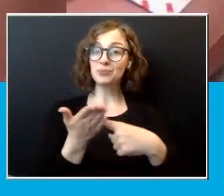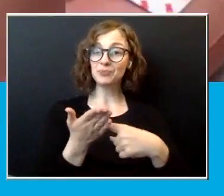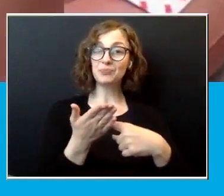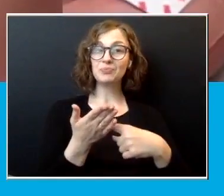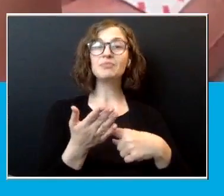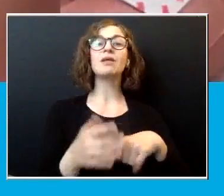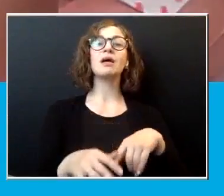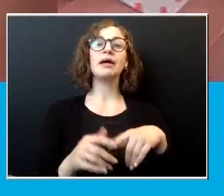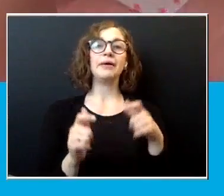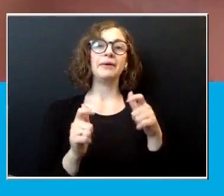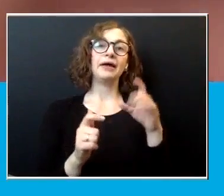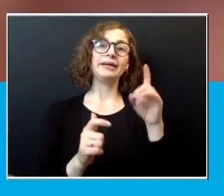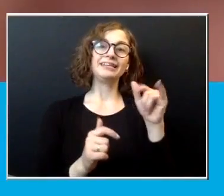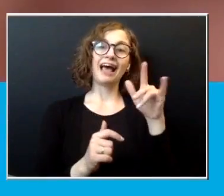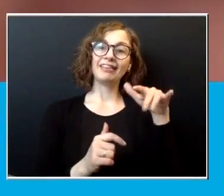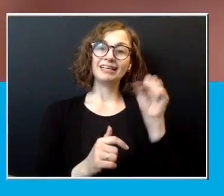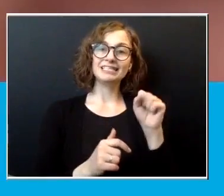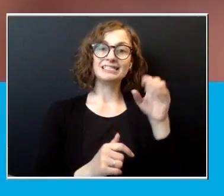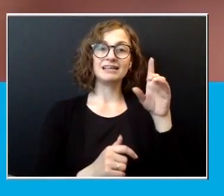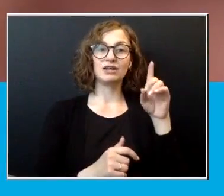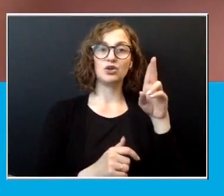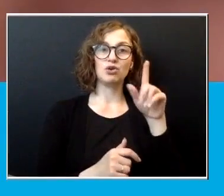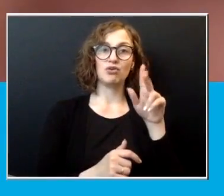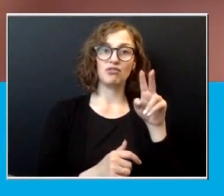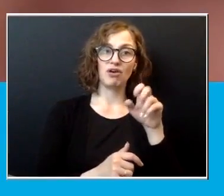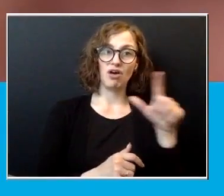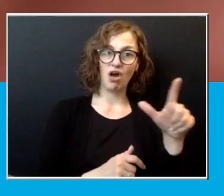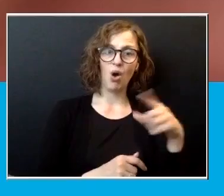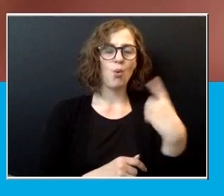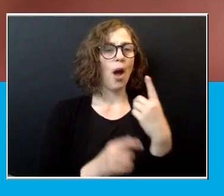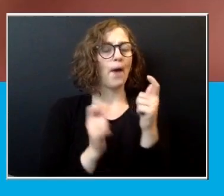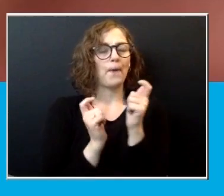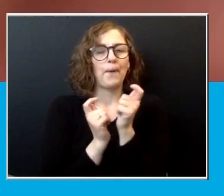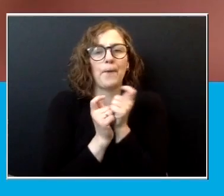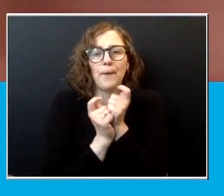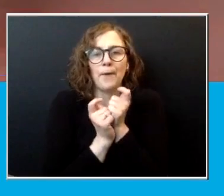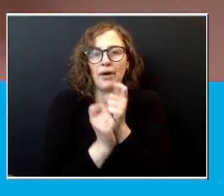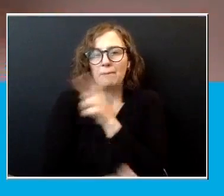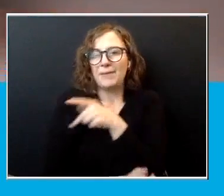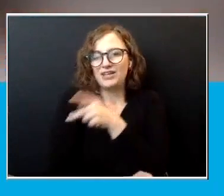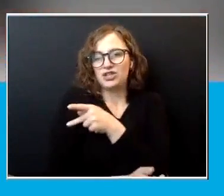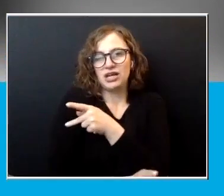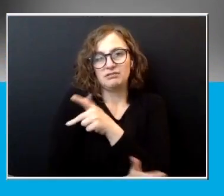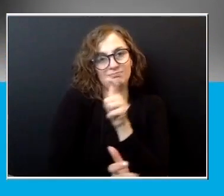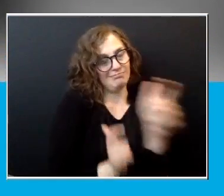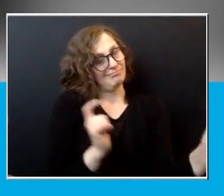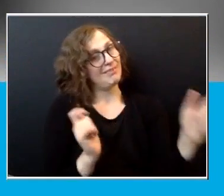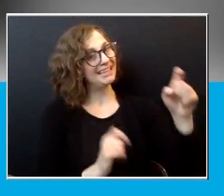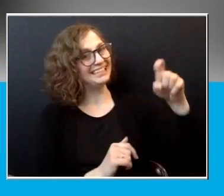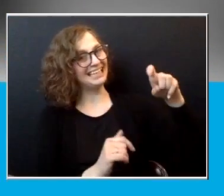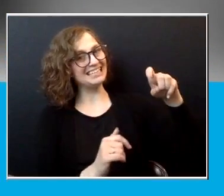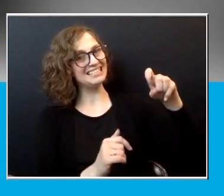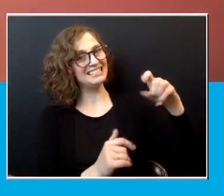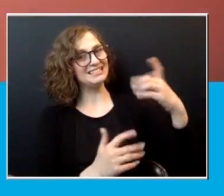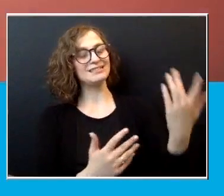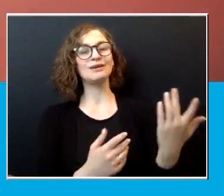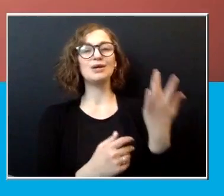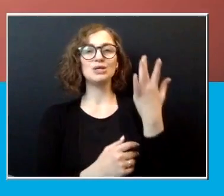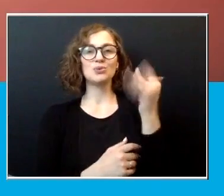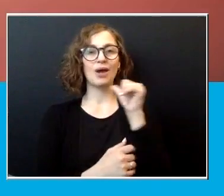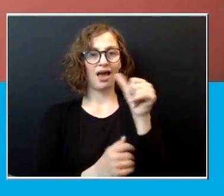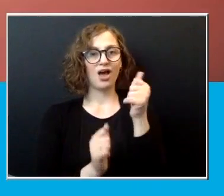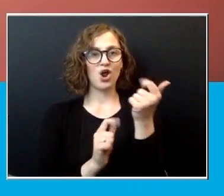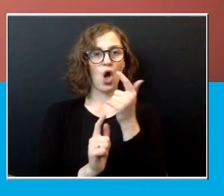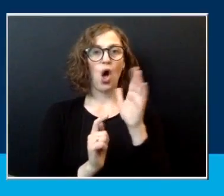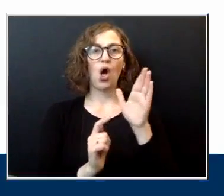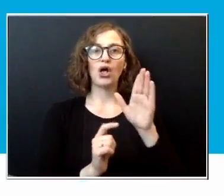Dallas Duval was one of our smallest patients with some of the biggest needs. So why not put all her specialist scans and checkups